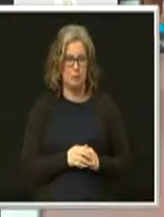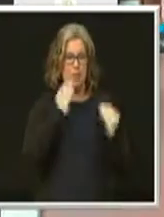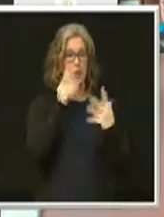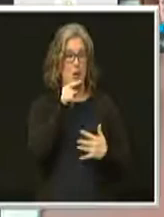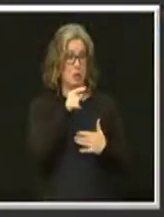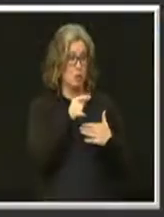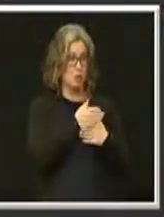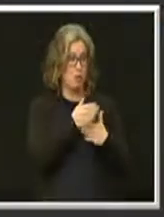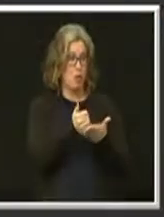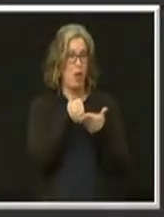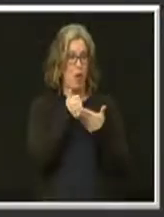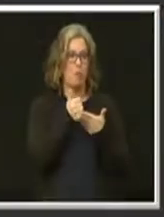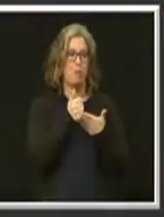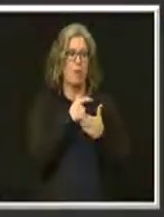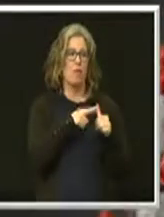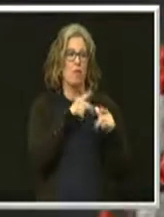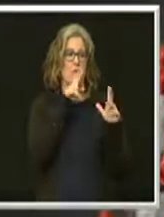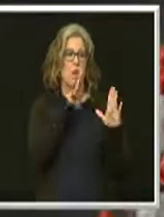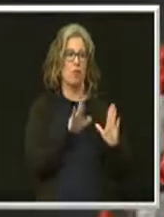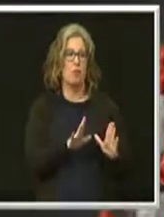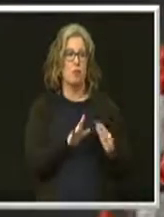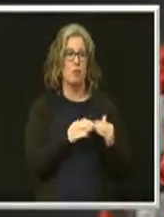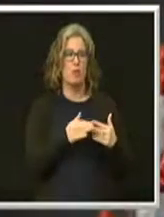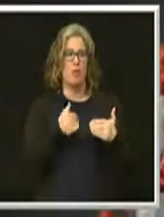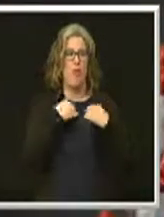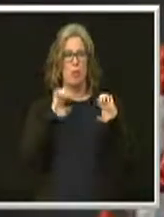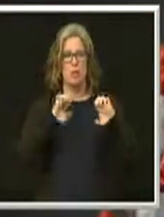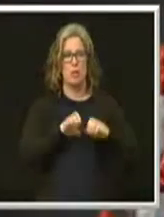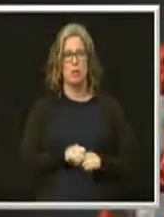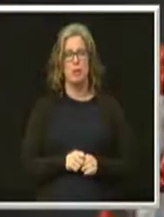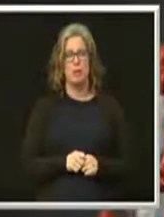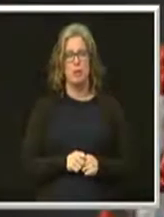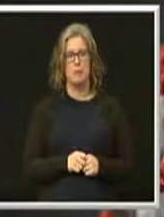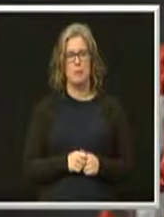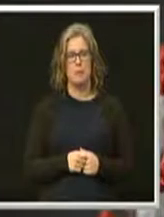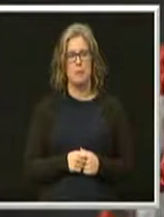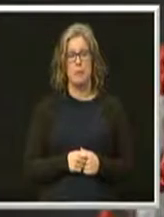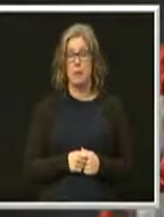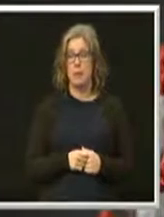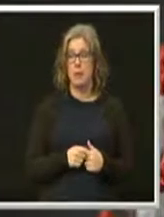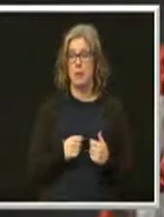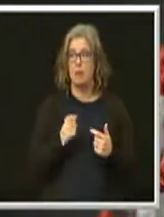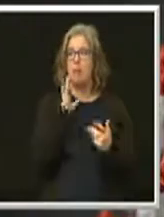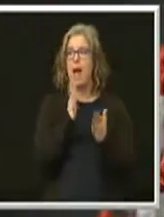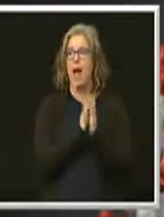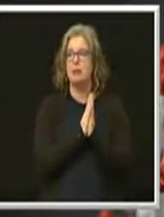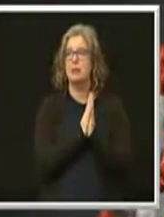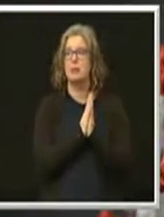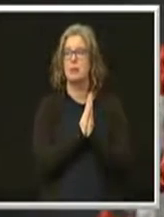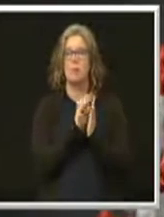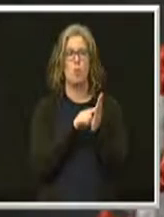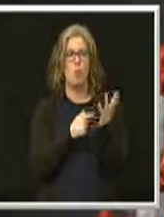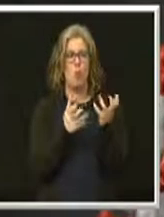information you share will help first responders when you have an emergency. And it's going to ask you what you